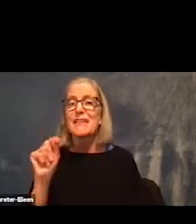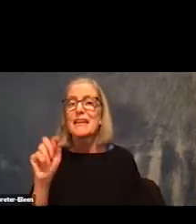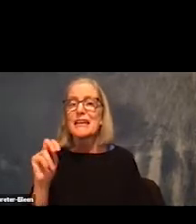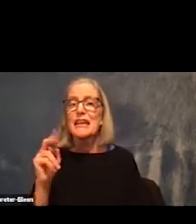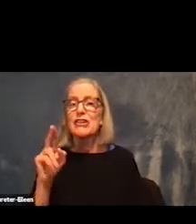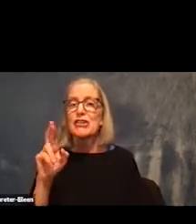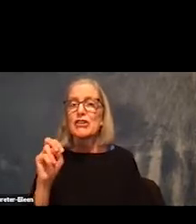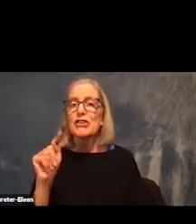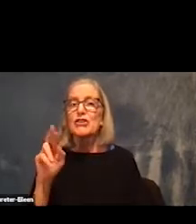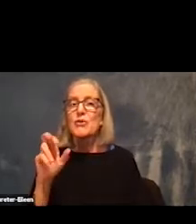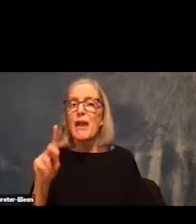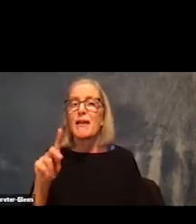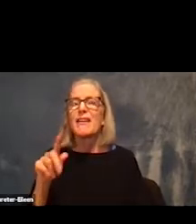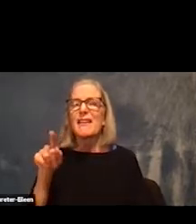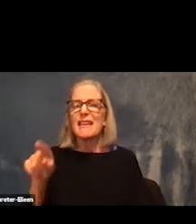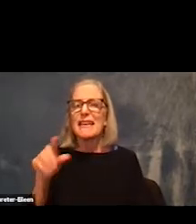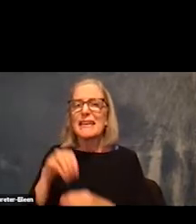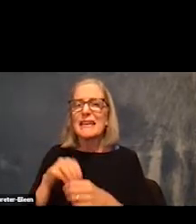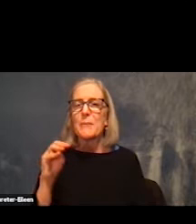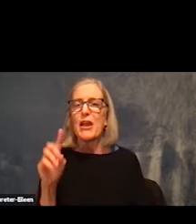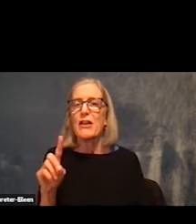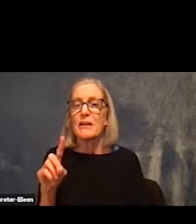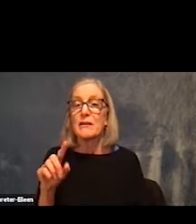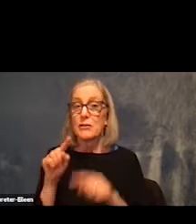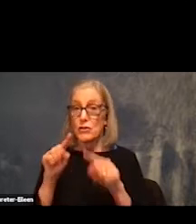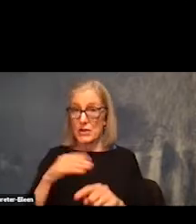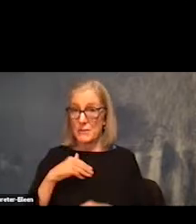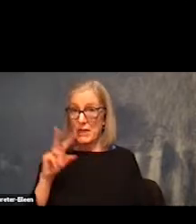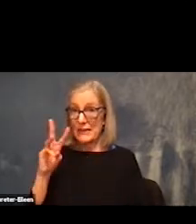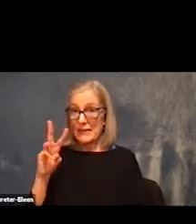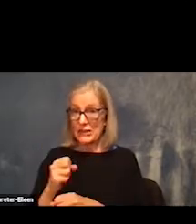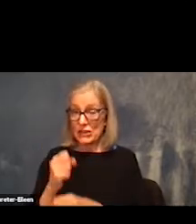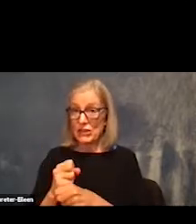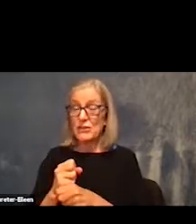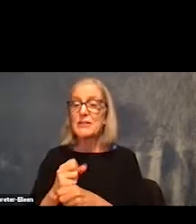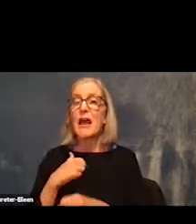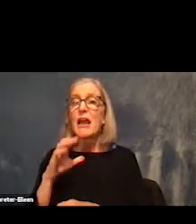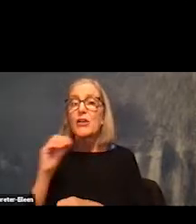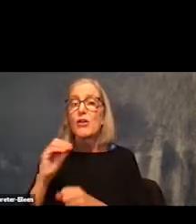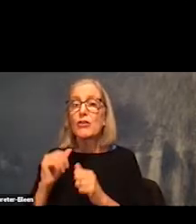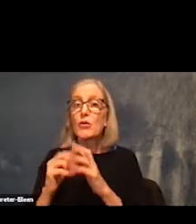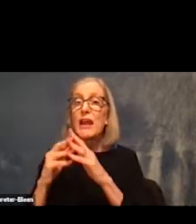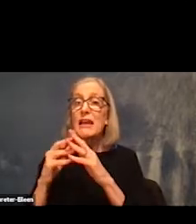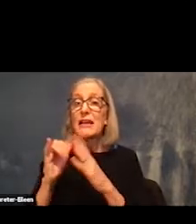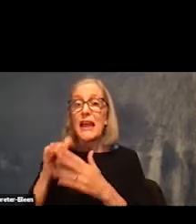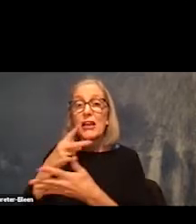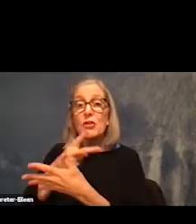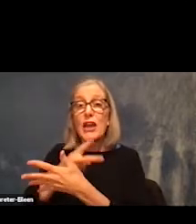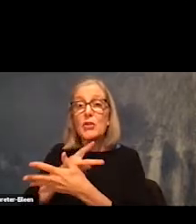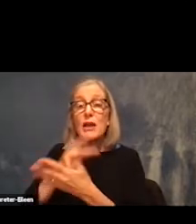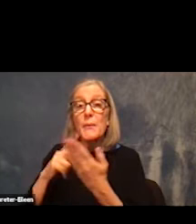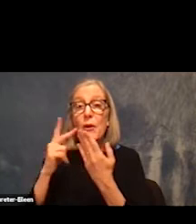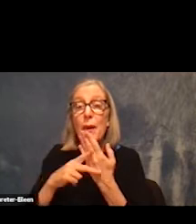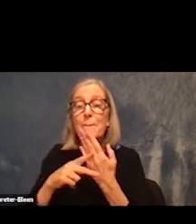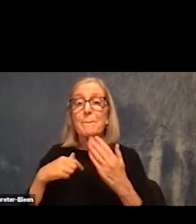Towson University in Maryland. In my 6 years there, I co-created the graduate program and retired as